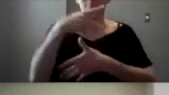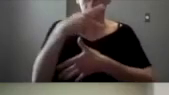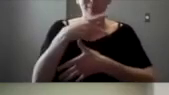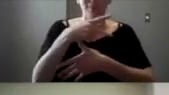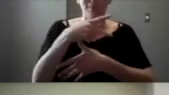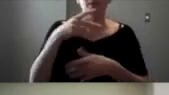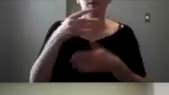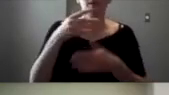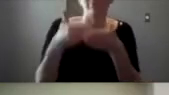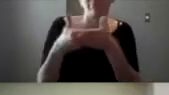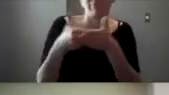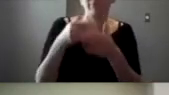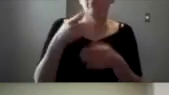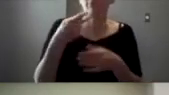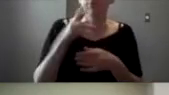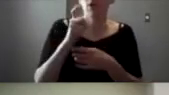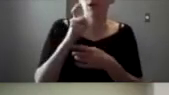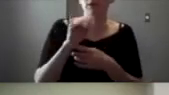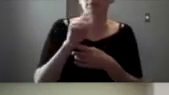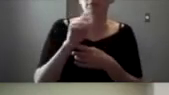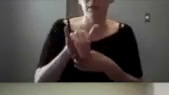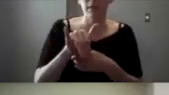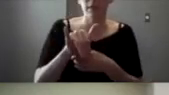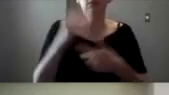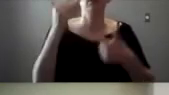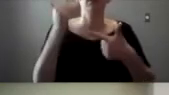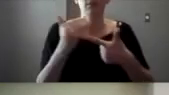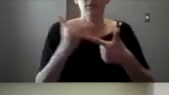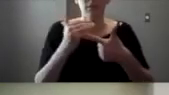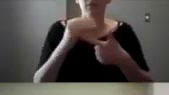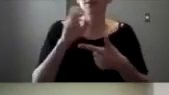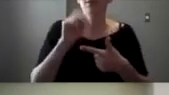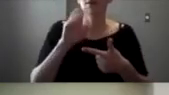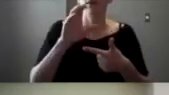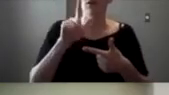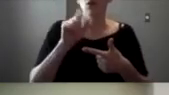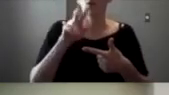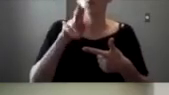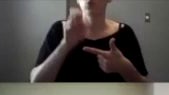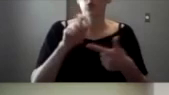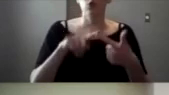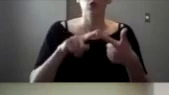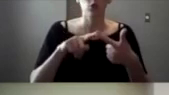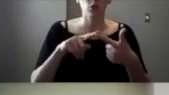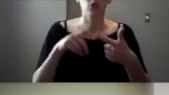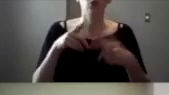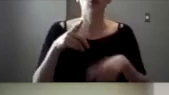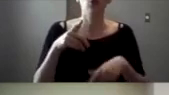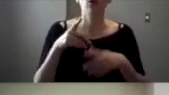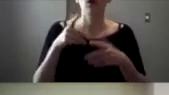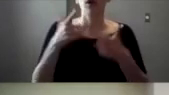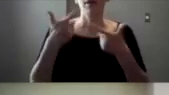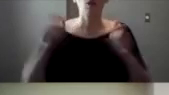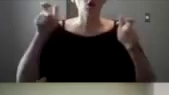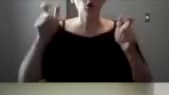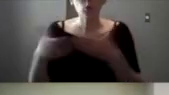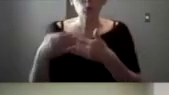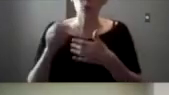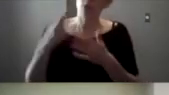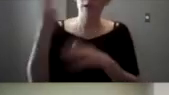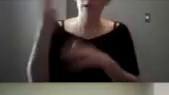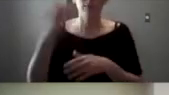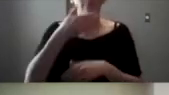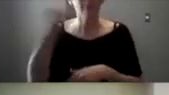ventilation, as compared to a large room with good ventilation, or better yet, being outdoors. The time of exposure to the